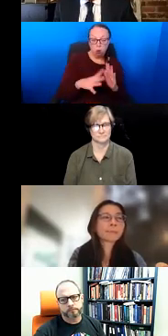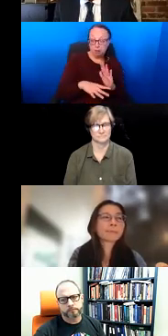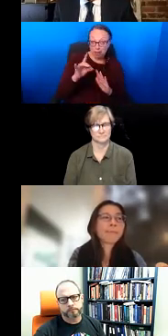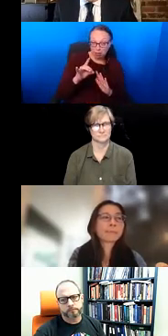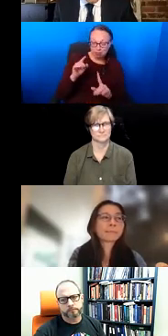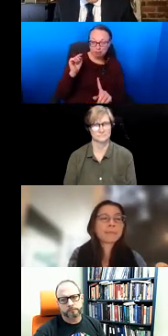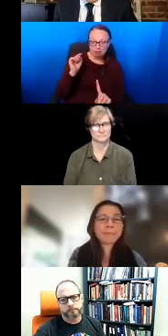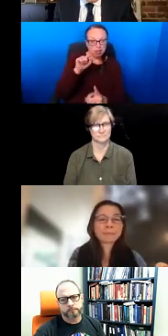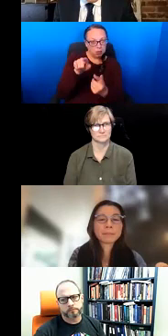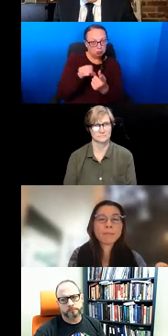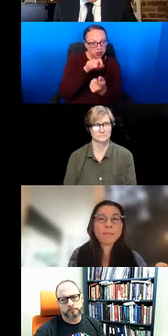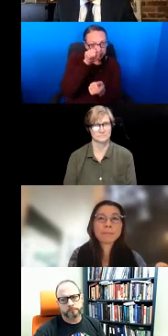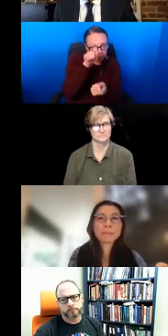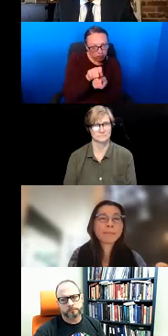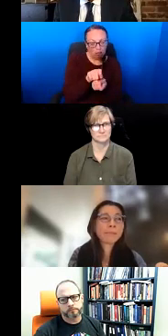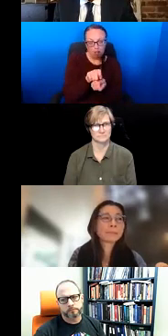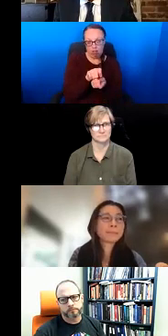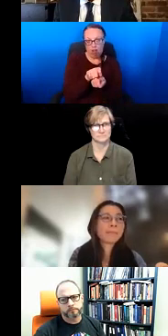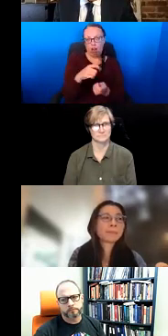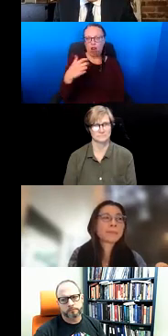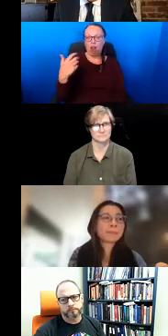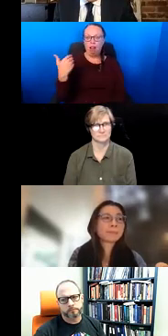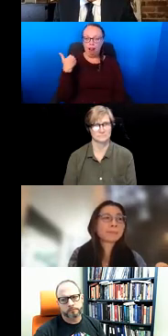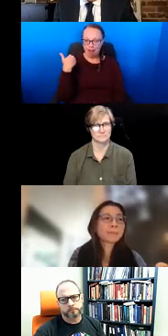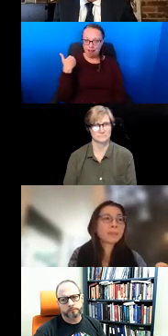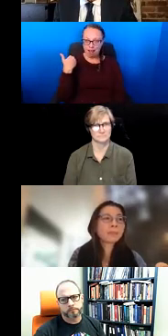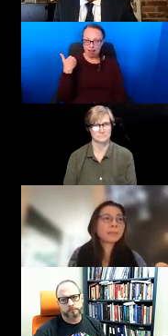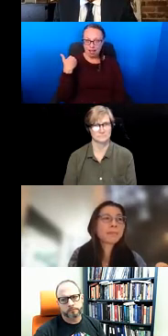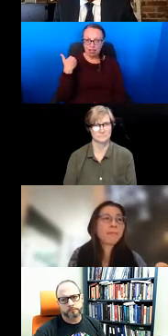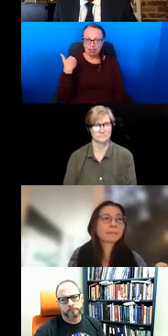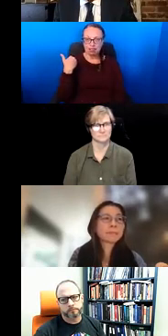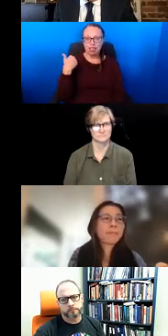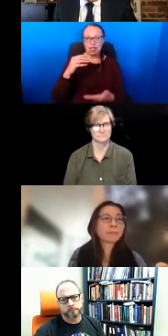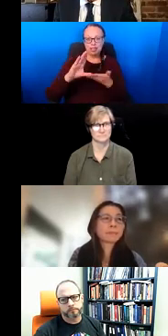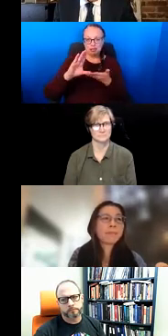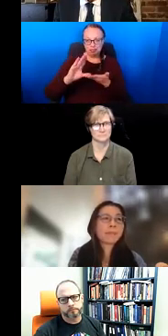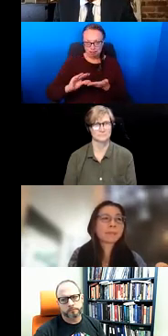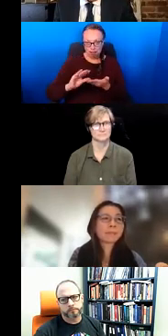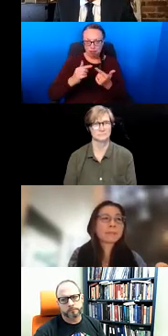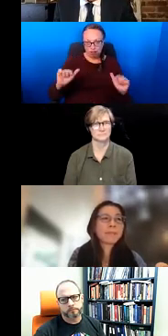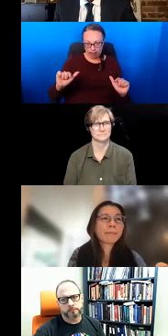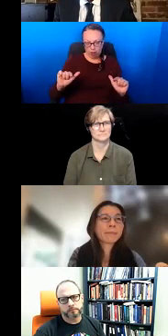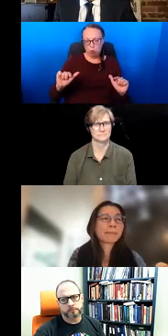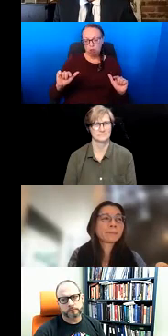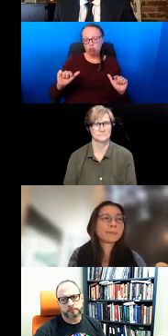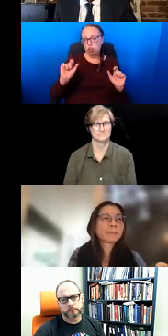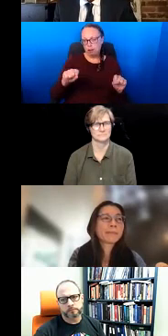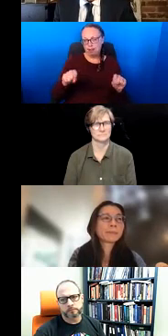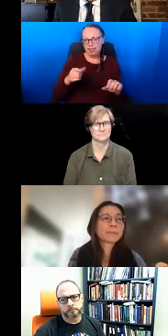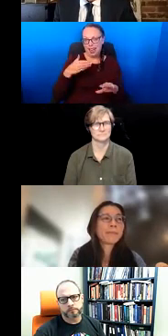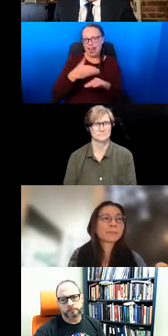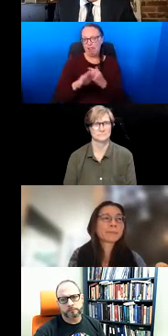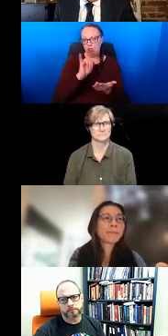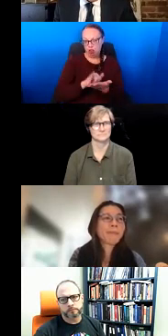very specifically had a substantive decrement of her language ability after that subcortical right hemisphere